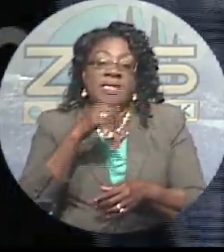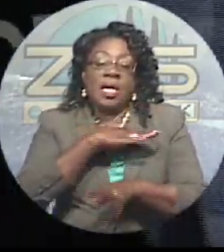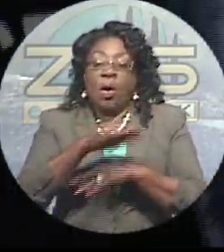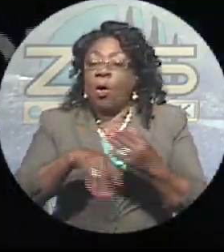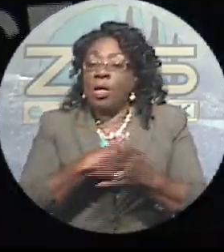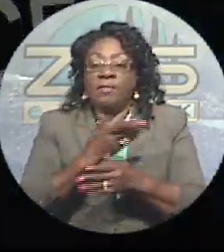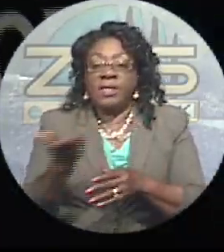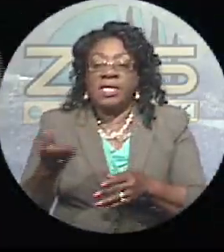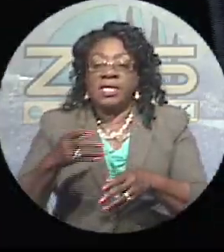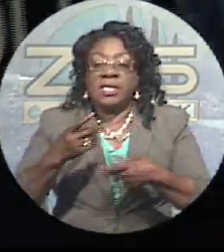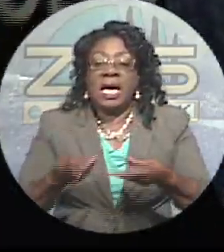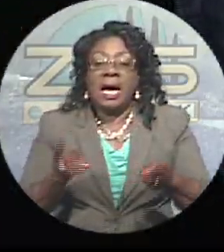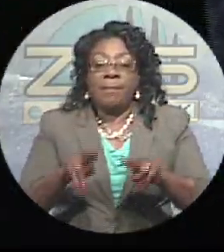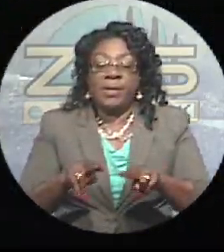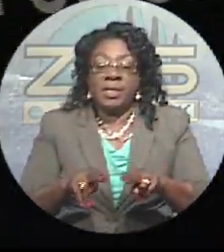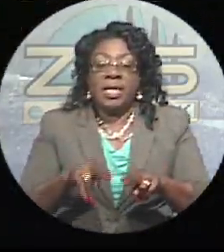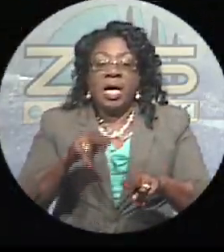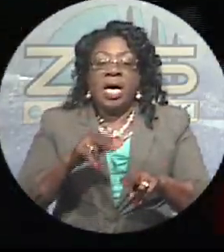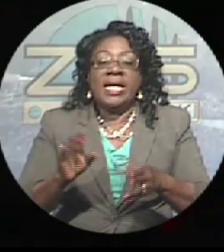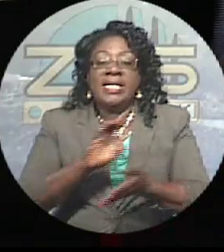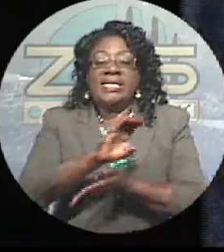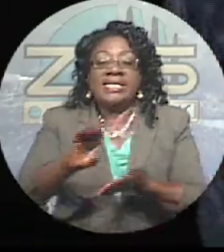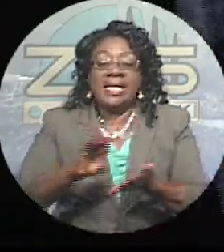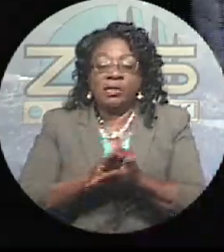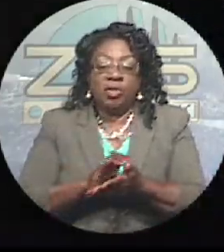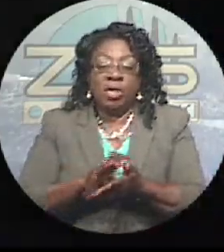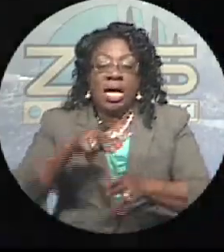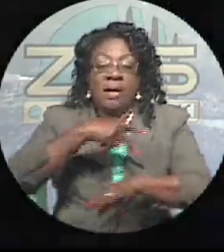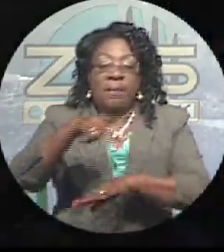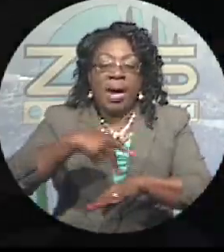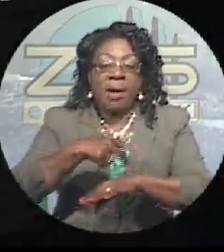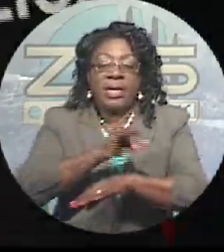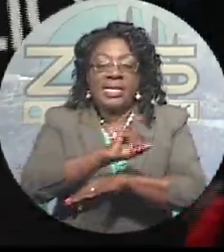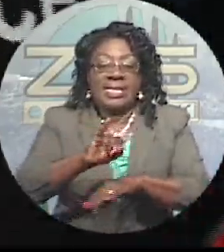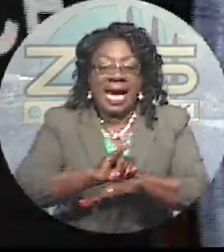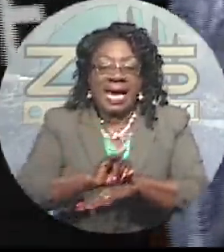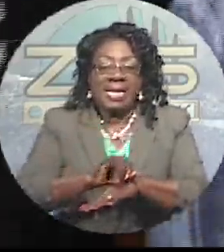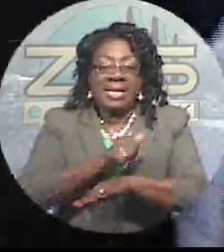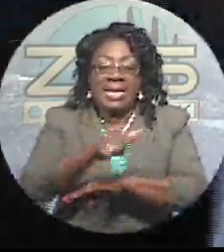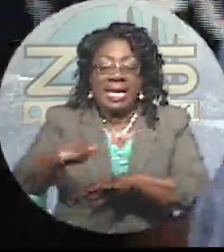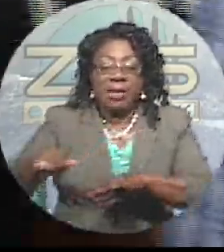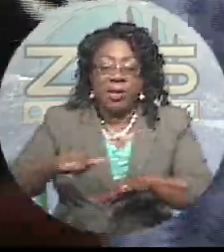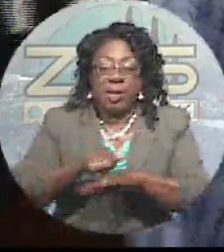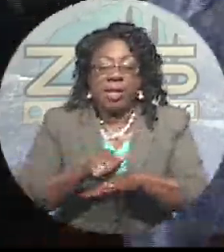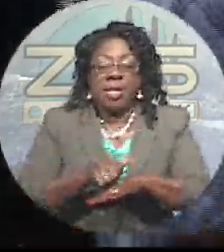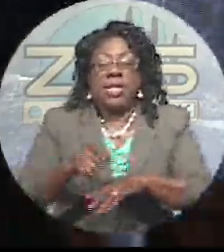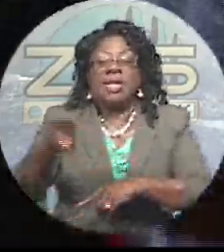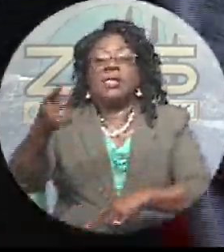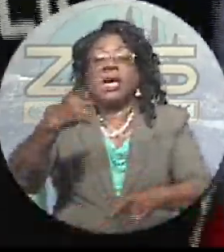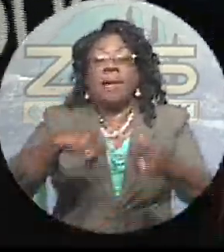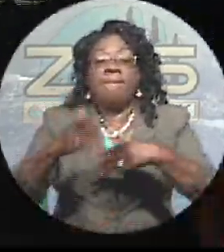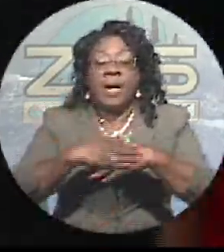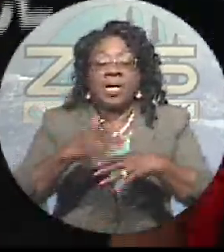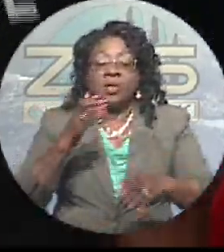matters were committed in the Central and Paradise Island districts of New Providence. Etienne is expected to appear in court this